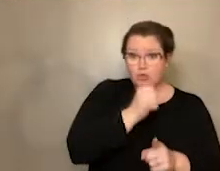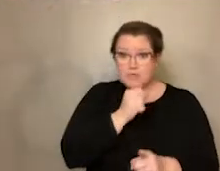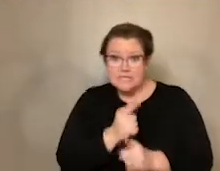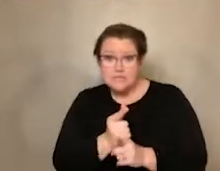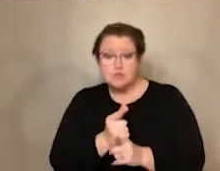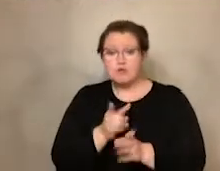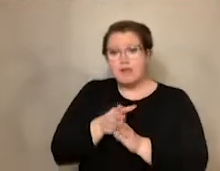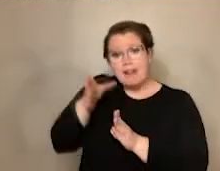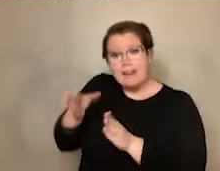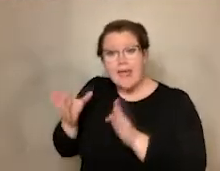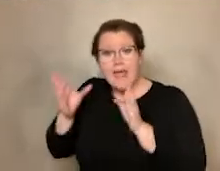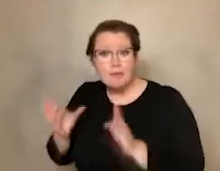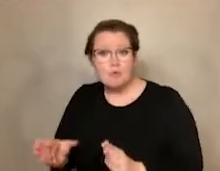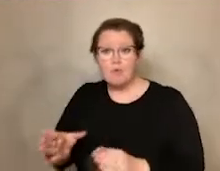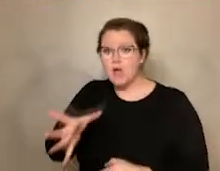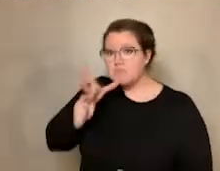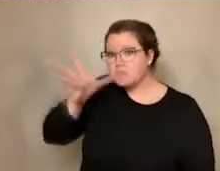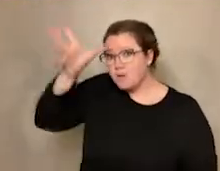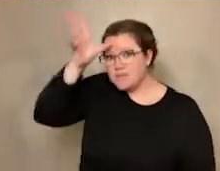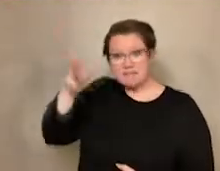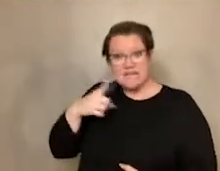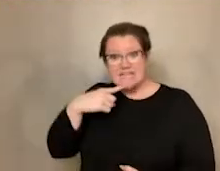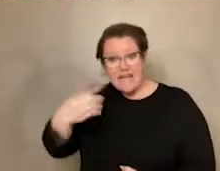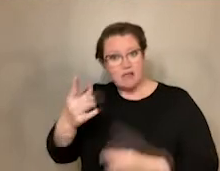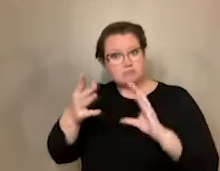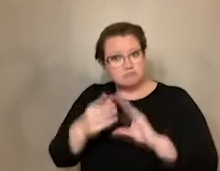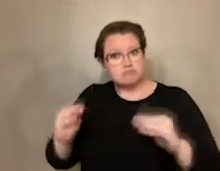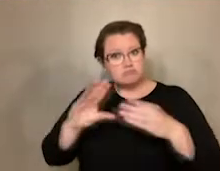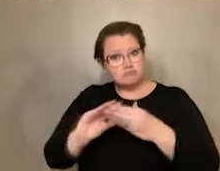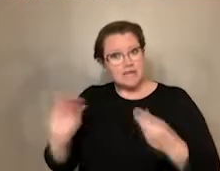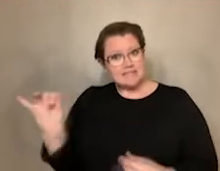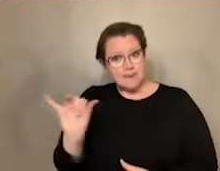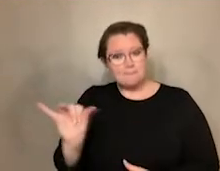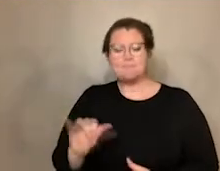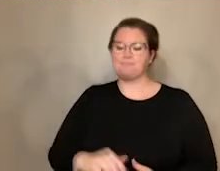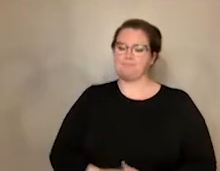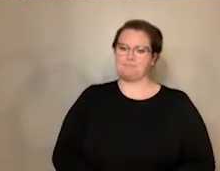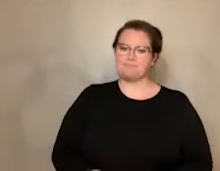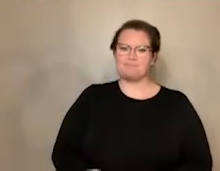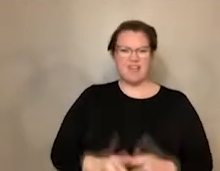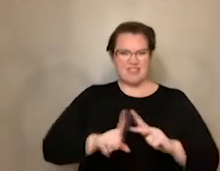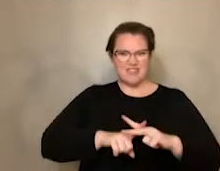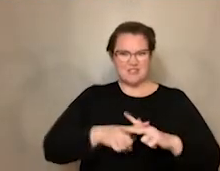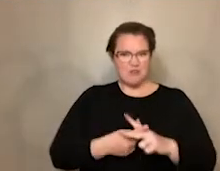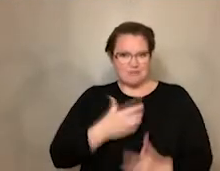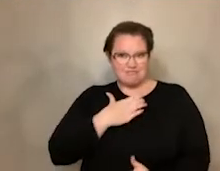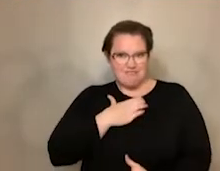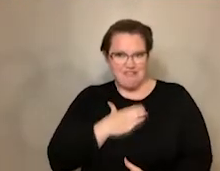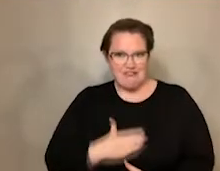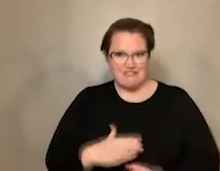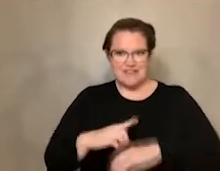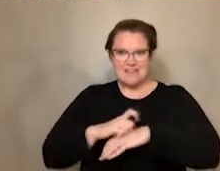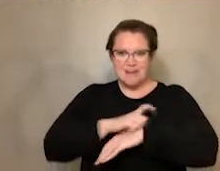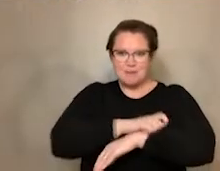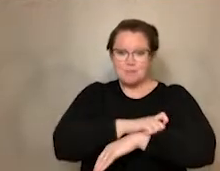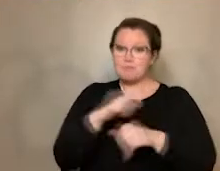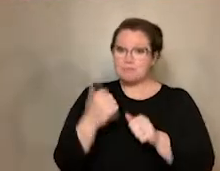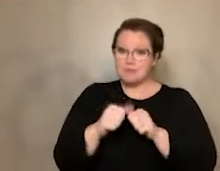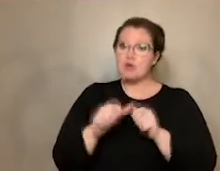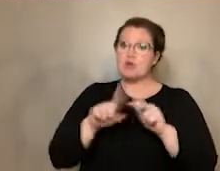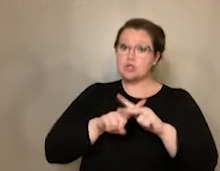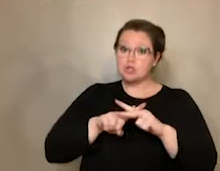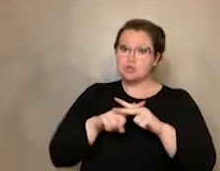your mom and dad. So let's begin by starting with The Very Hungry Caterpillar. If you remember, it started out, in